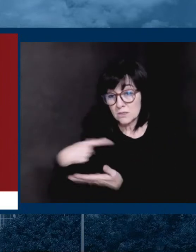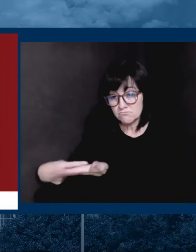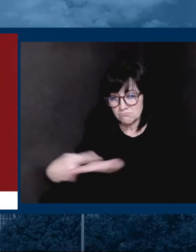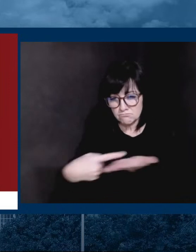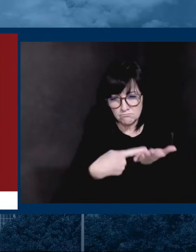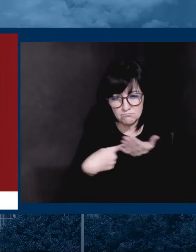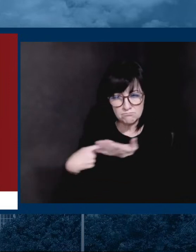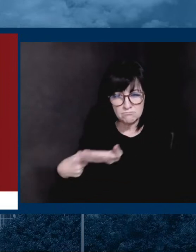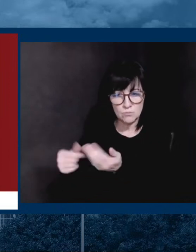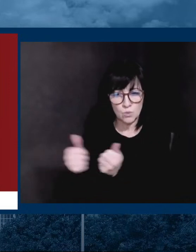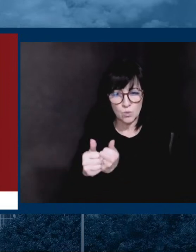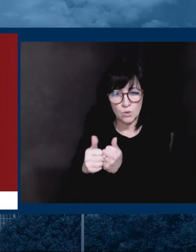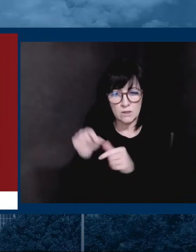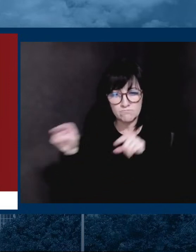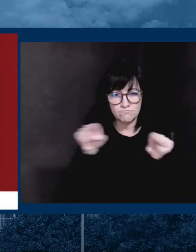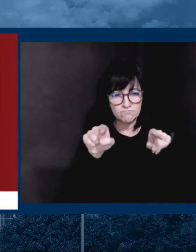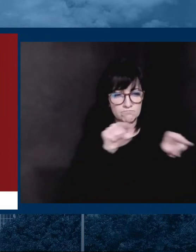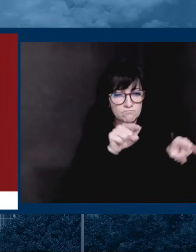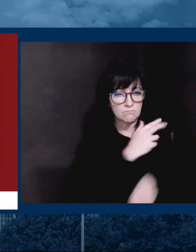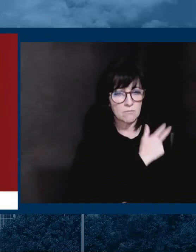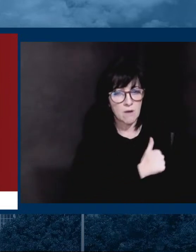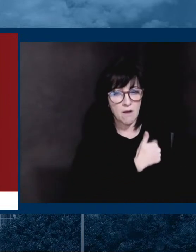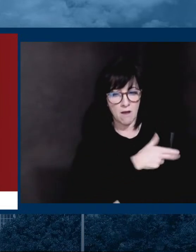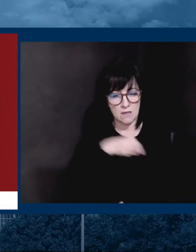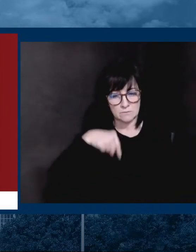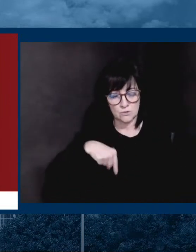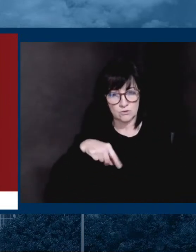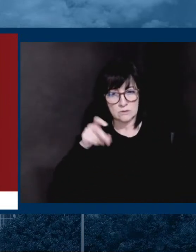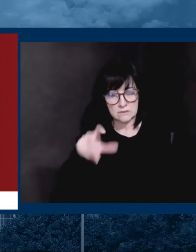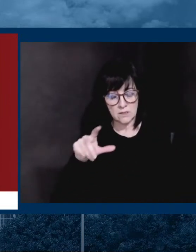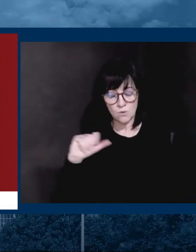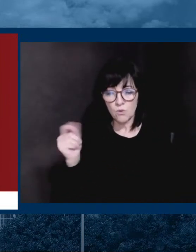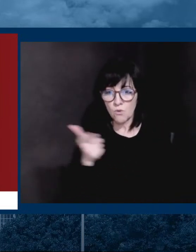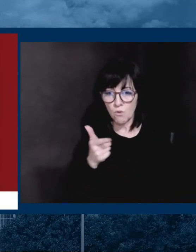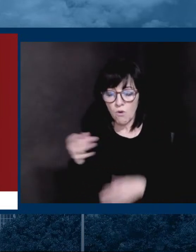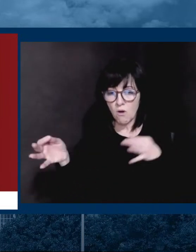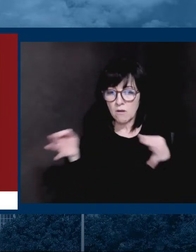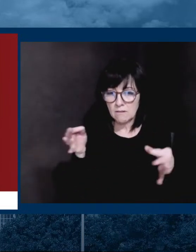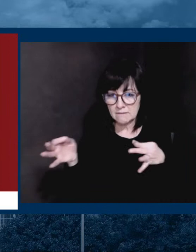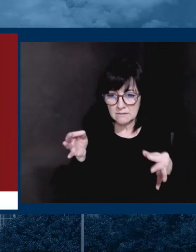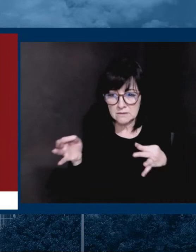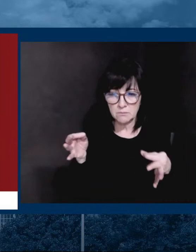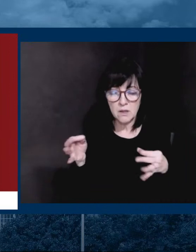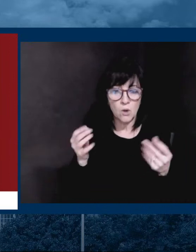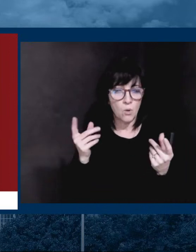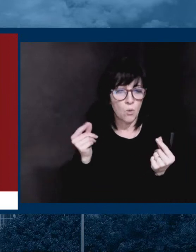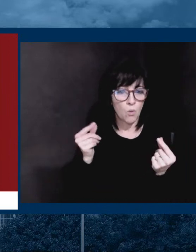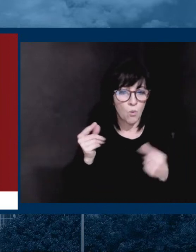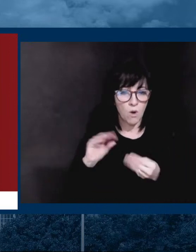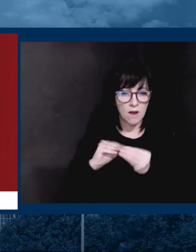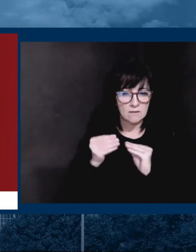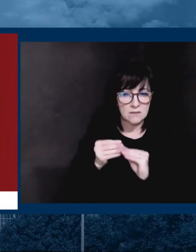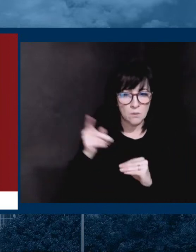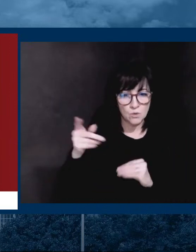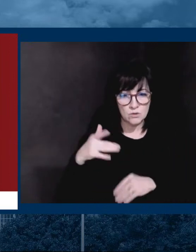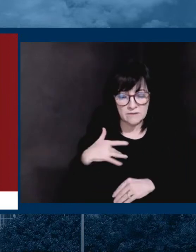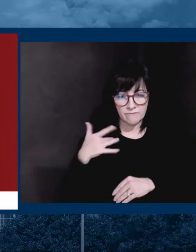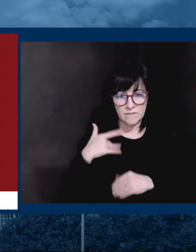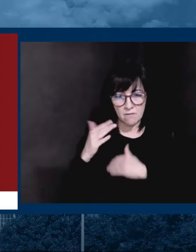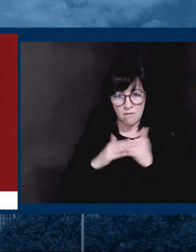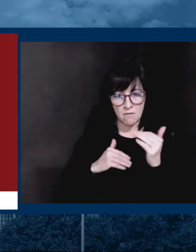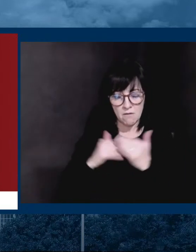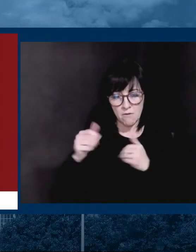systems gave a level of comfort that they're able to meet the surge that they're seeing in their